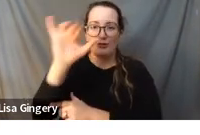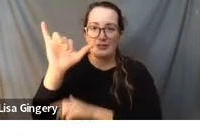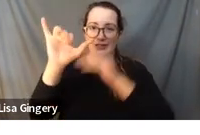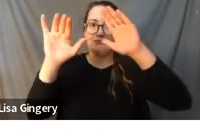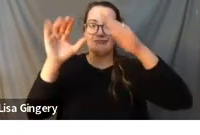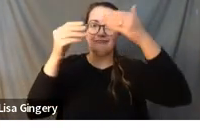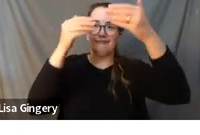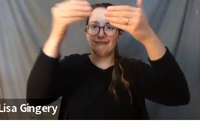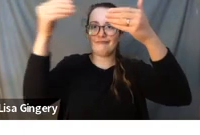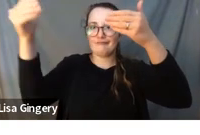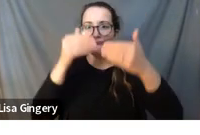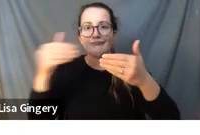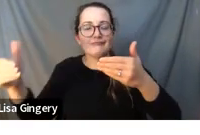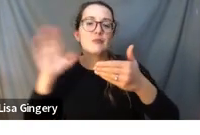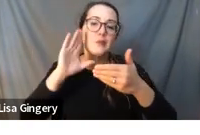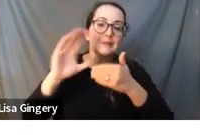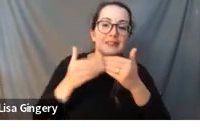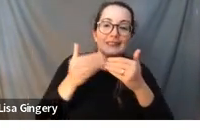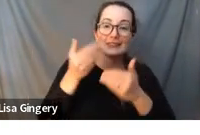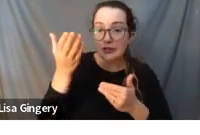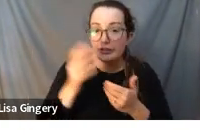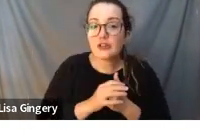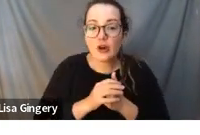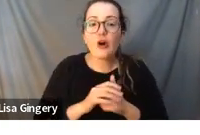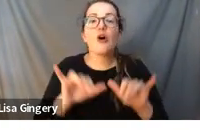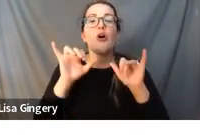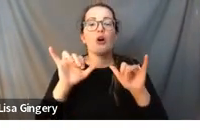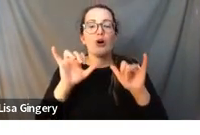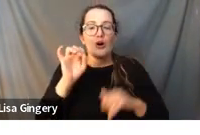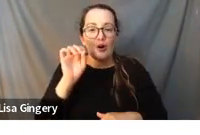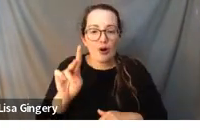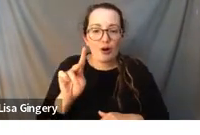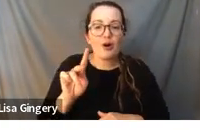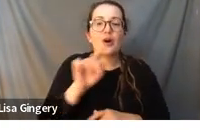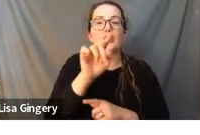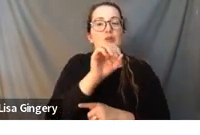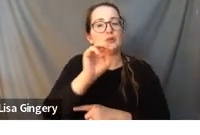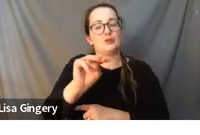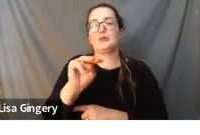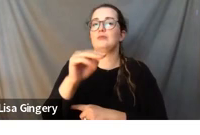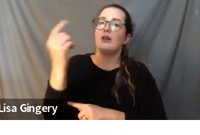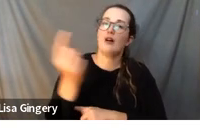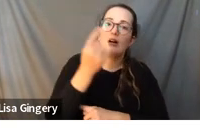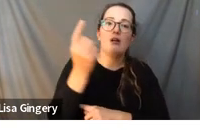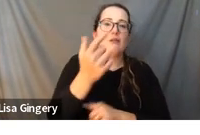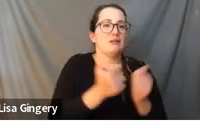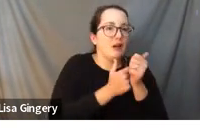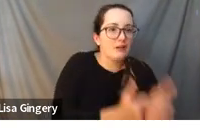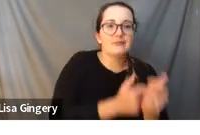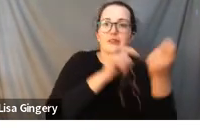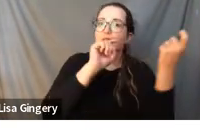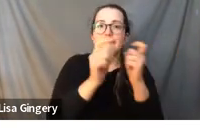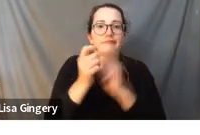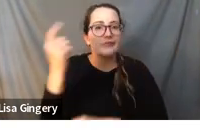So hopefully that'll make it easier. Oh, it's okay. Zoom, it's a huge learning curve and there's always updates and it's always changing. So